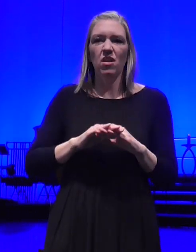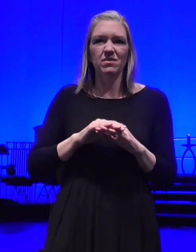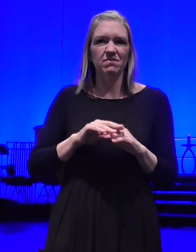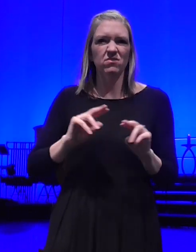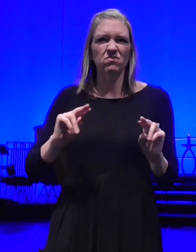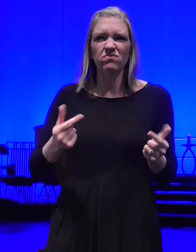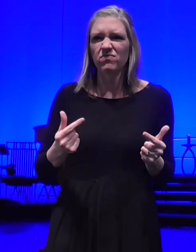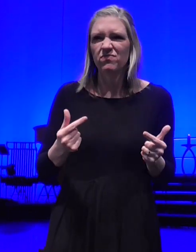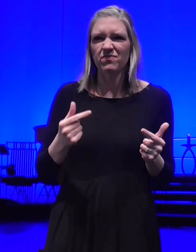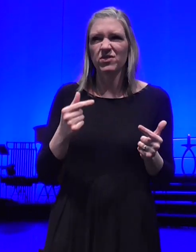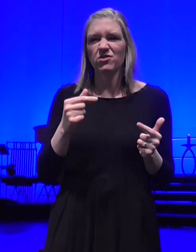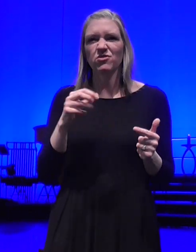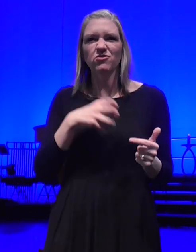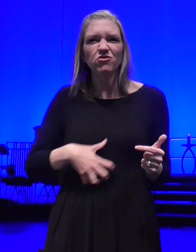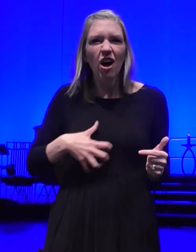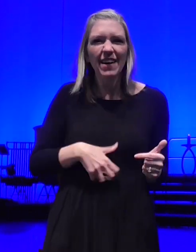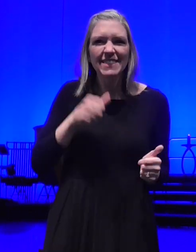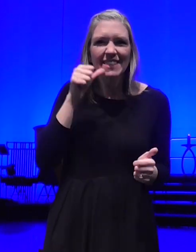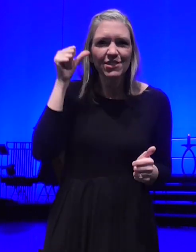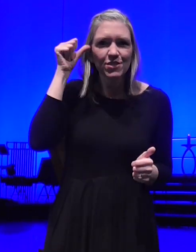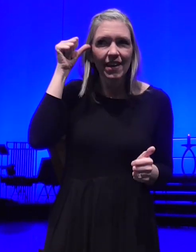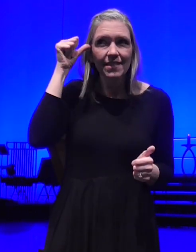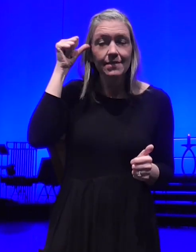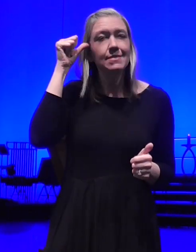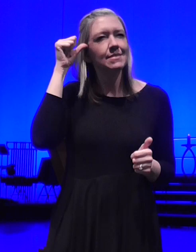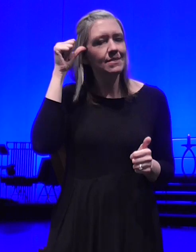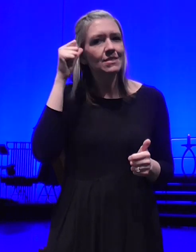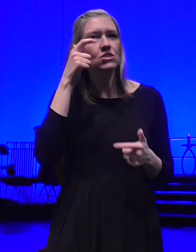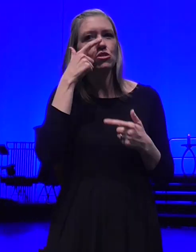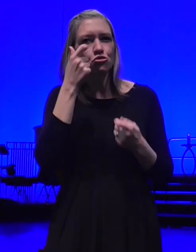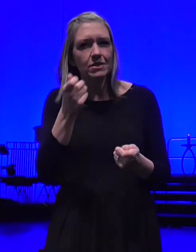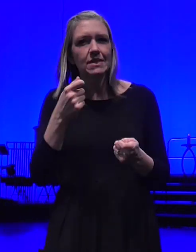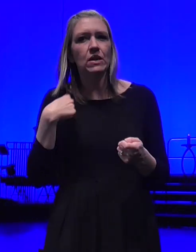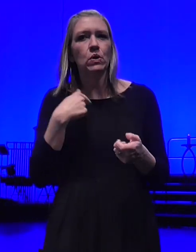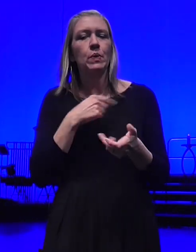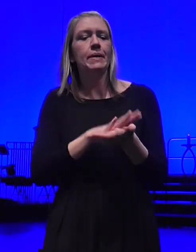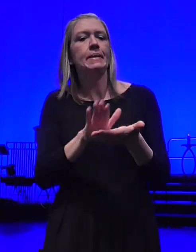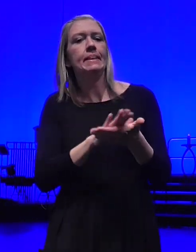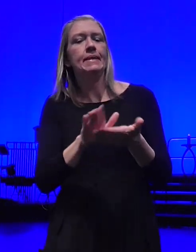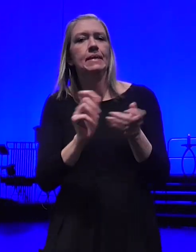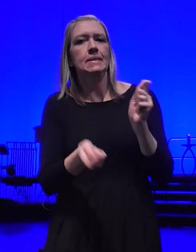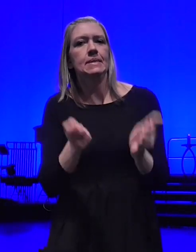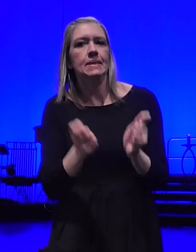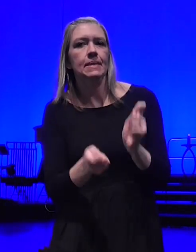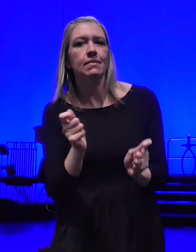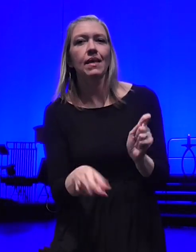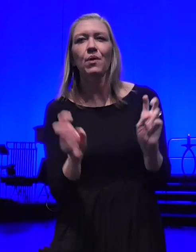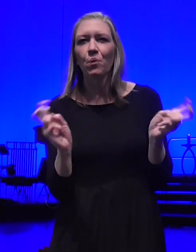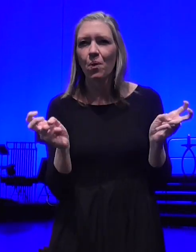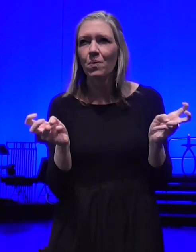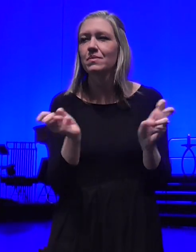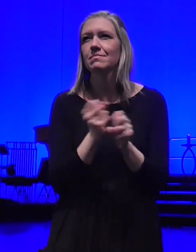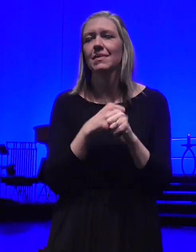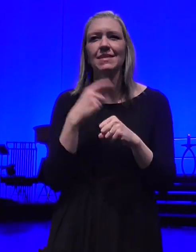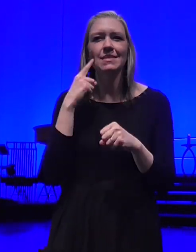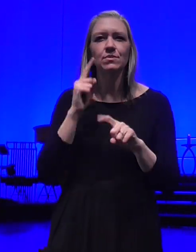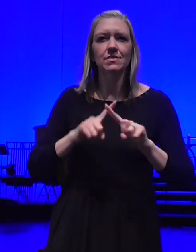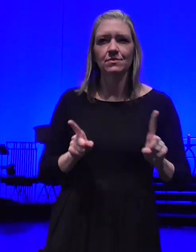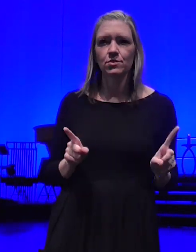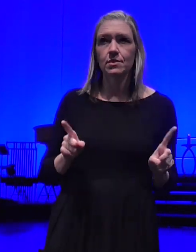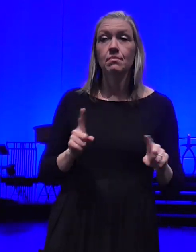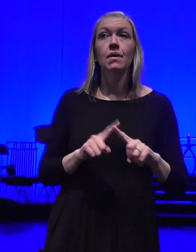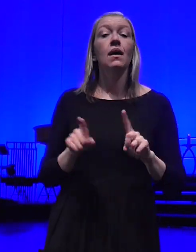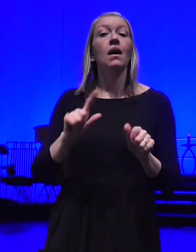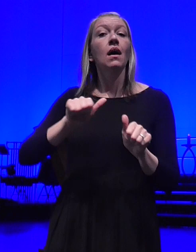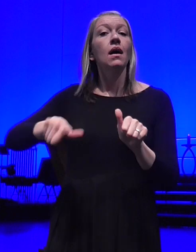yesterday. Isn't it interesting how we cleaned that up to make it sound? And yet,